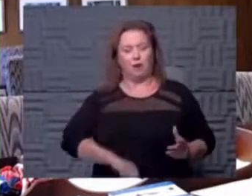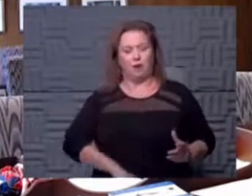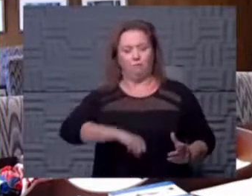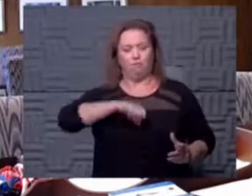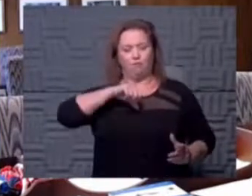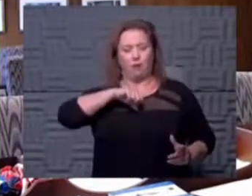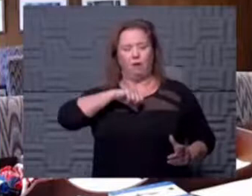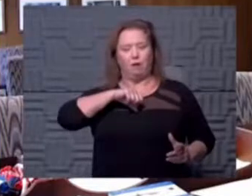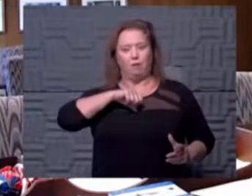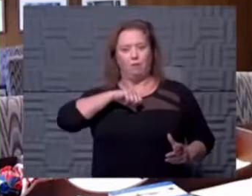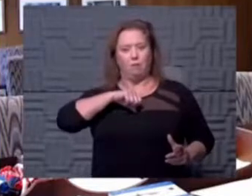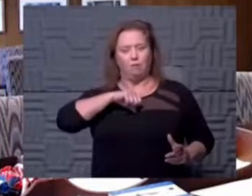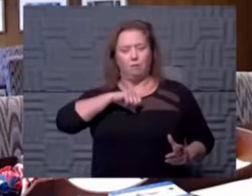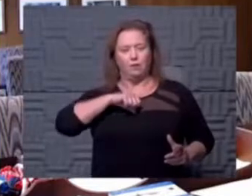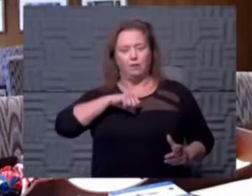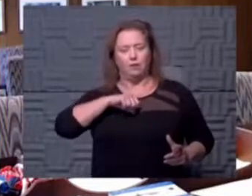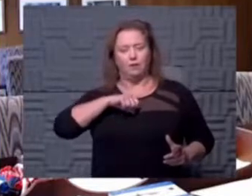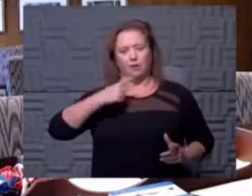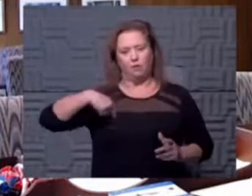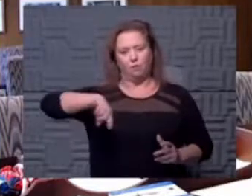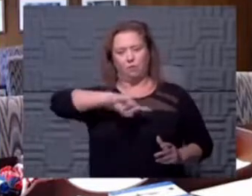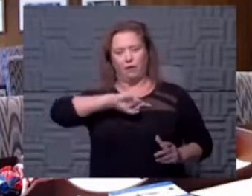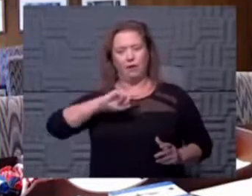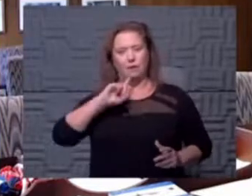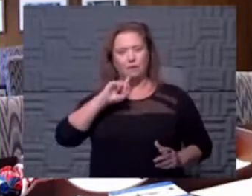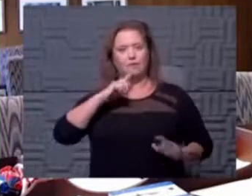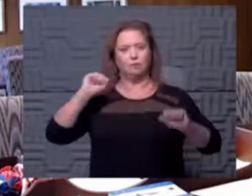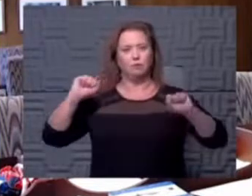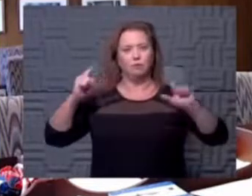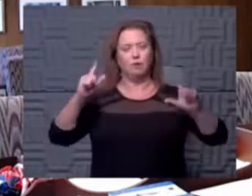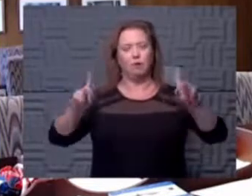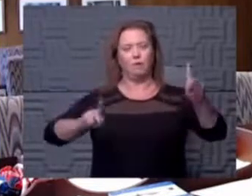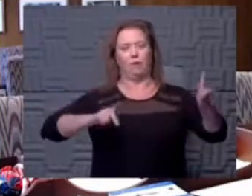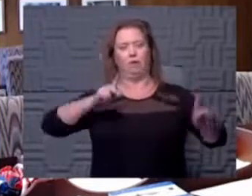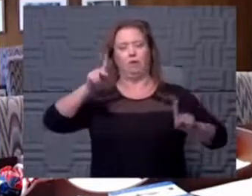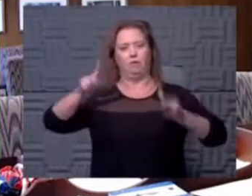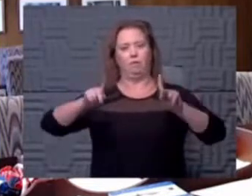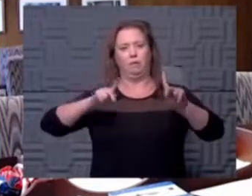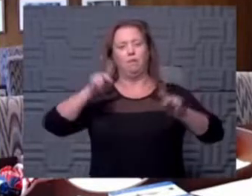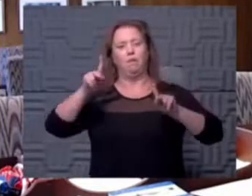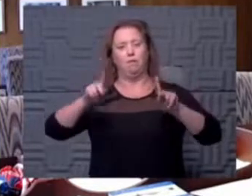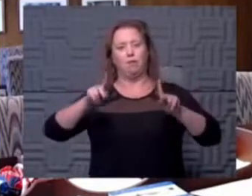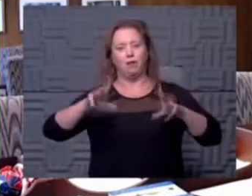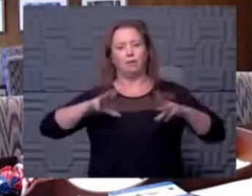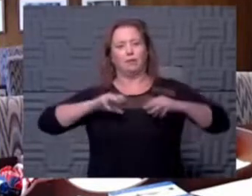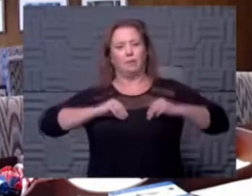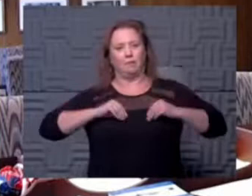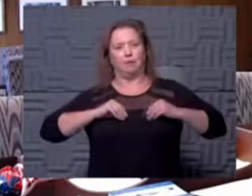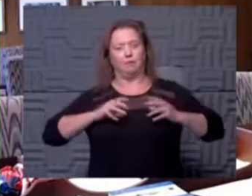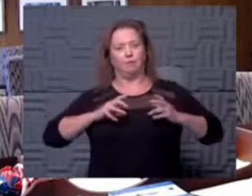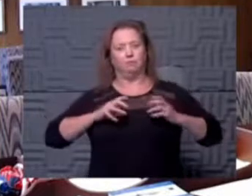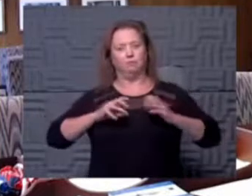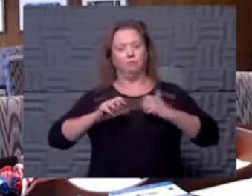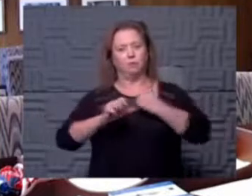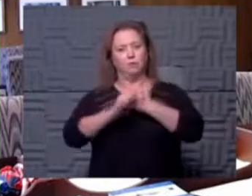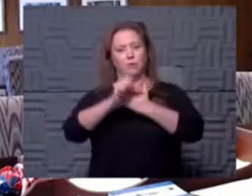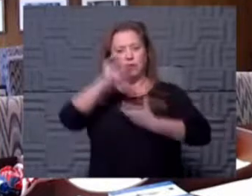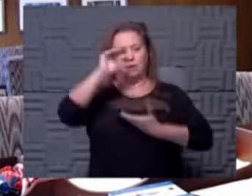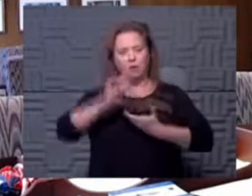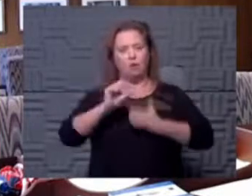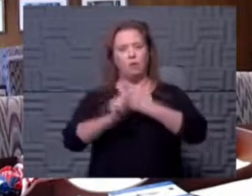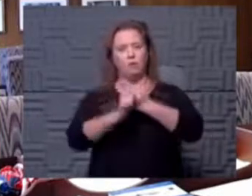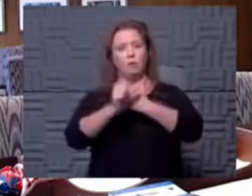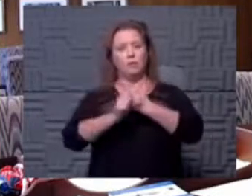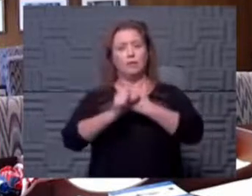how seriously all of our people have taken these precautions. And again, in